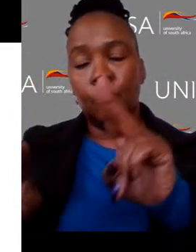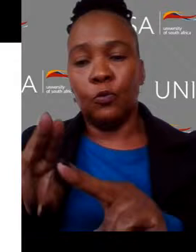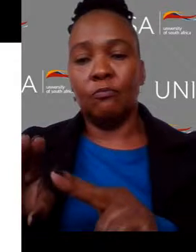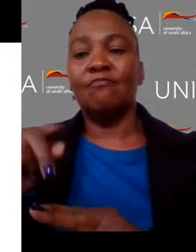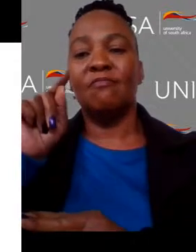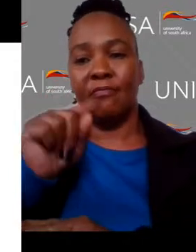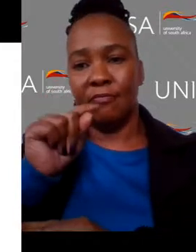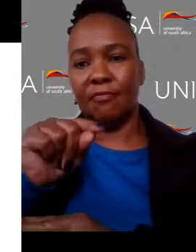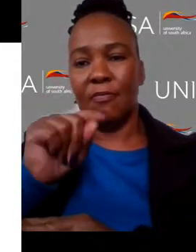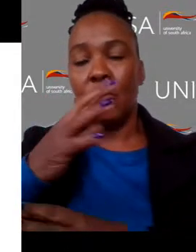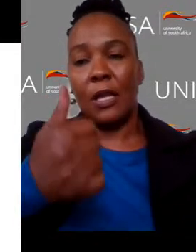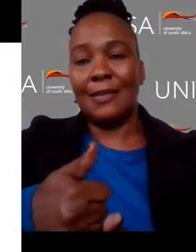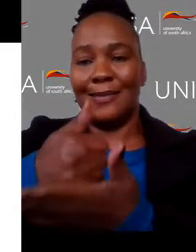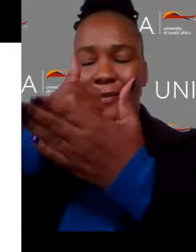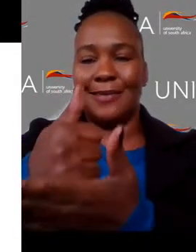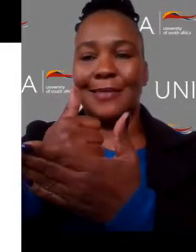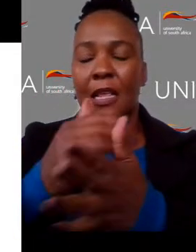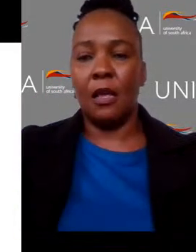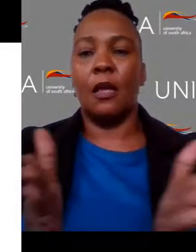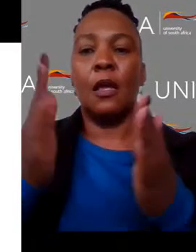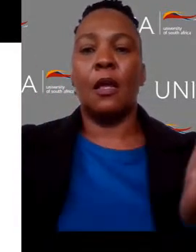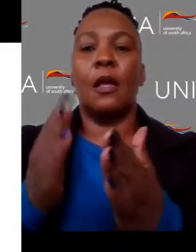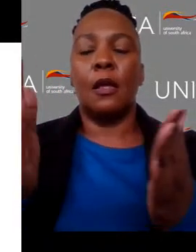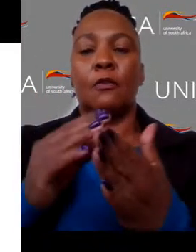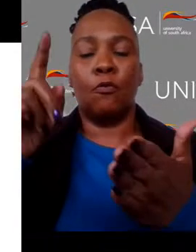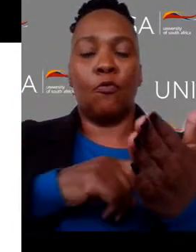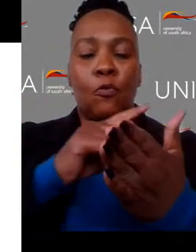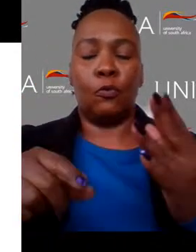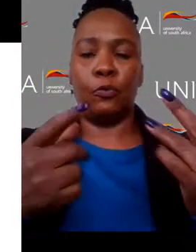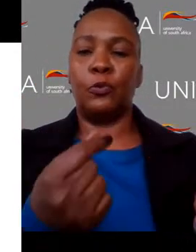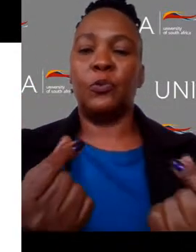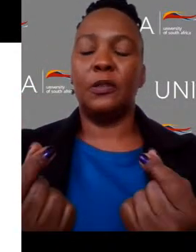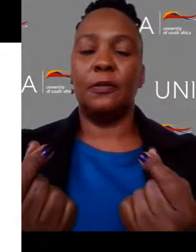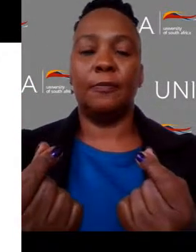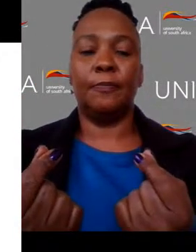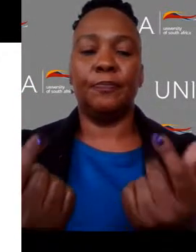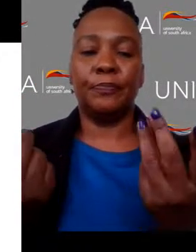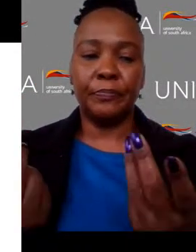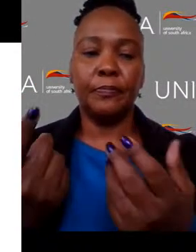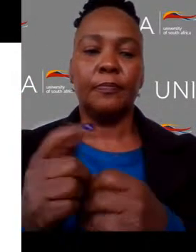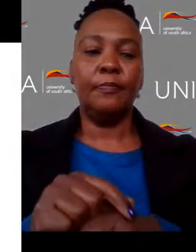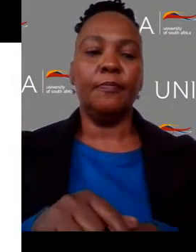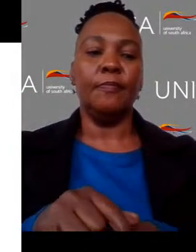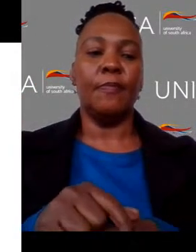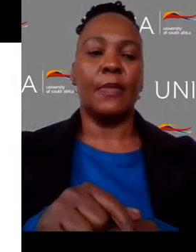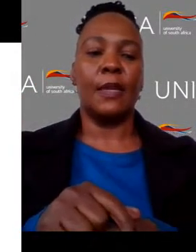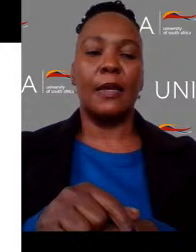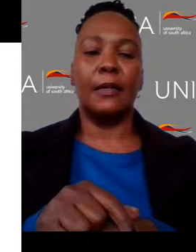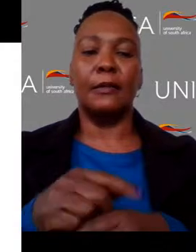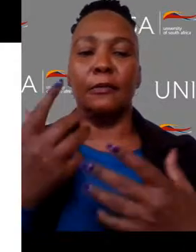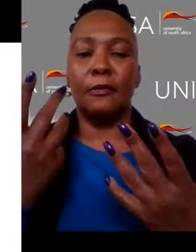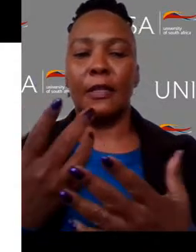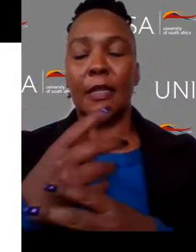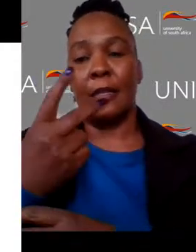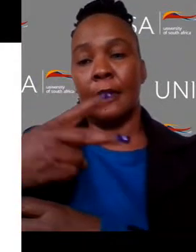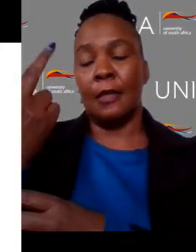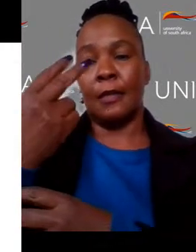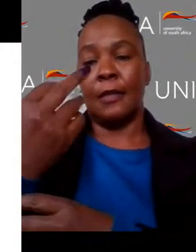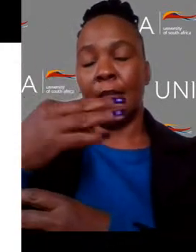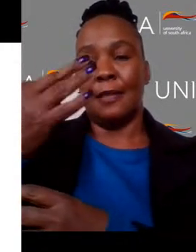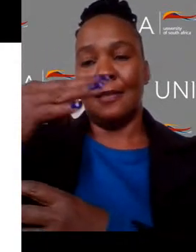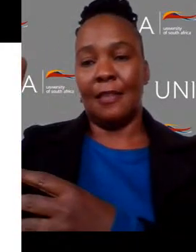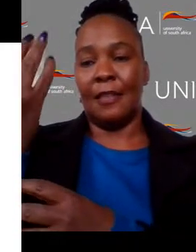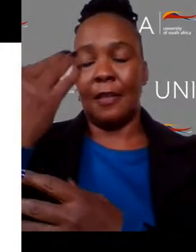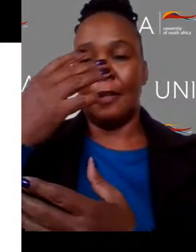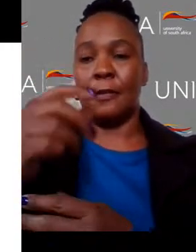are assisting in facilitation of dishonesty. Then there is impersonation or third-party